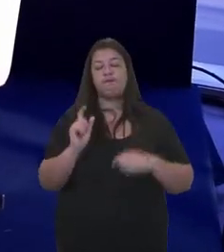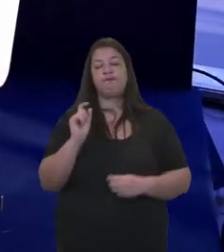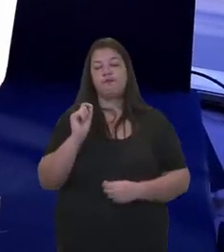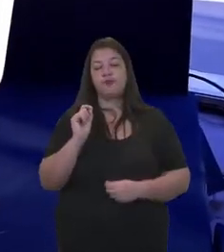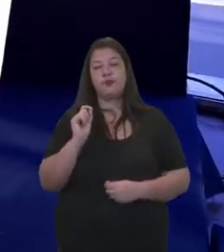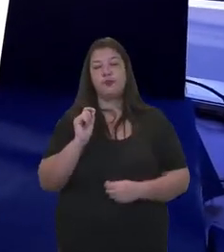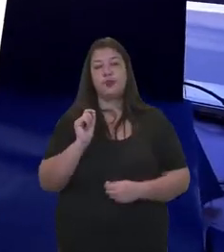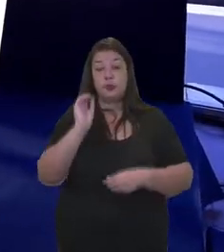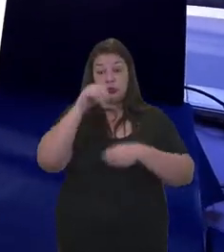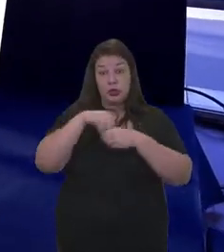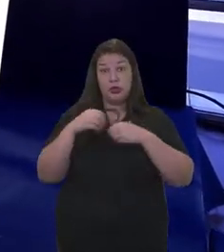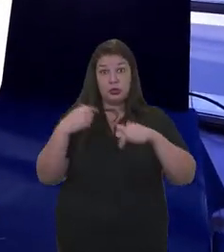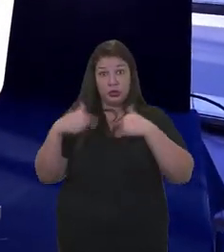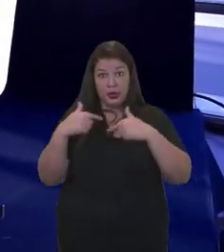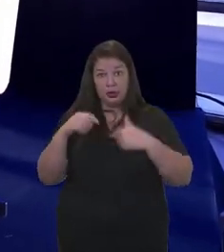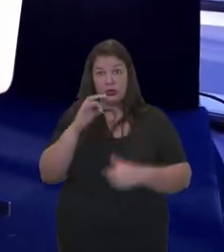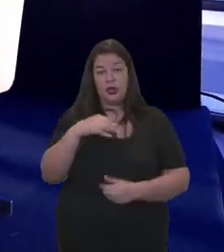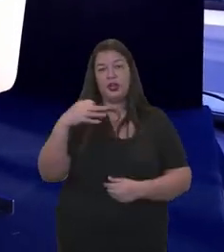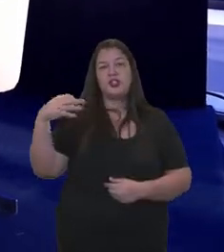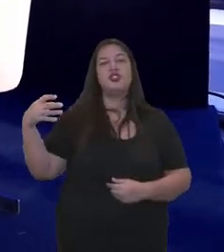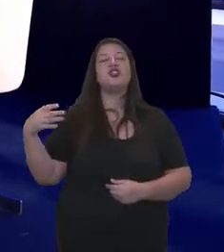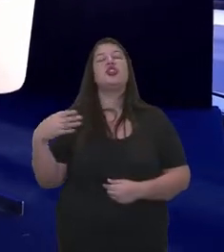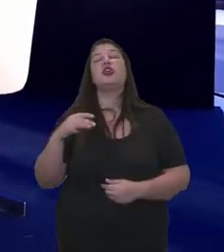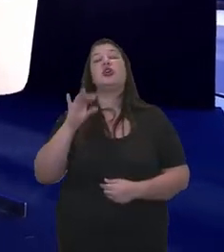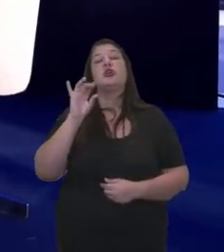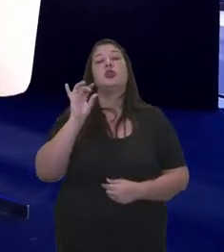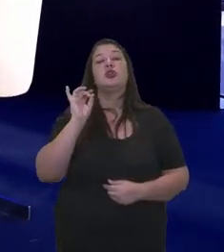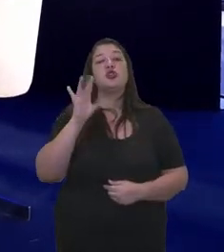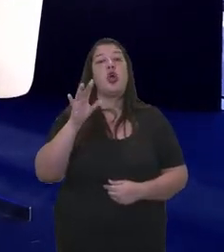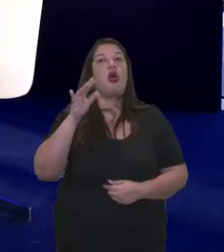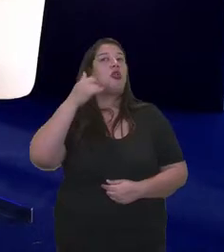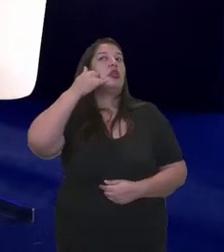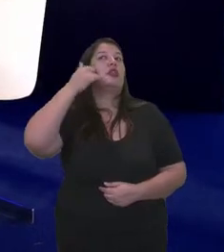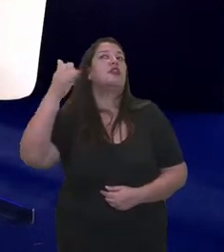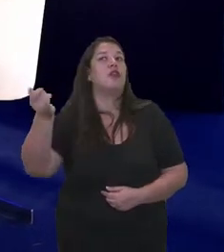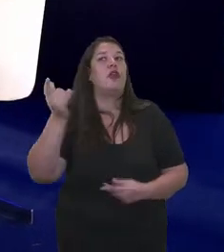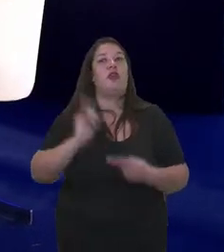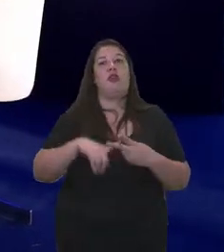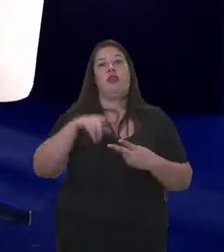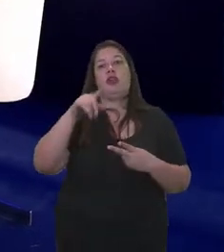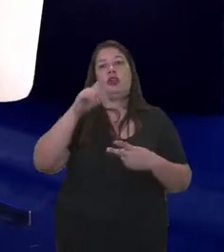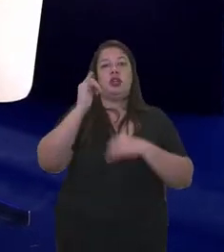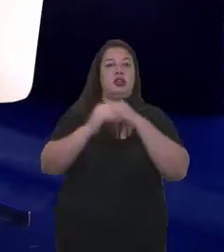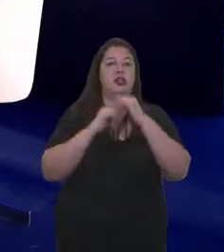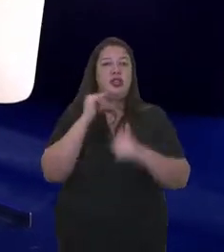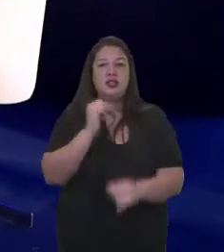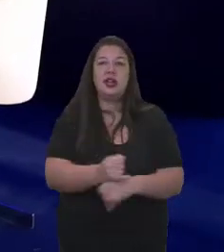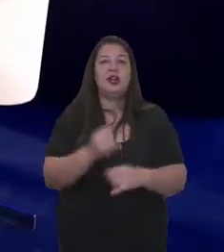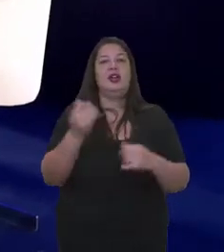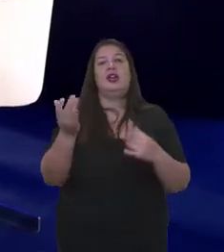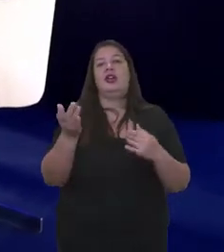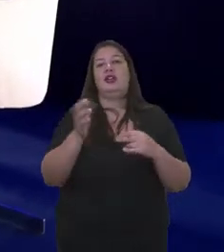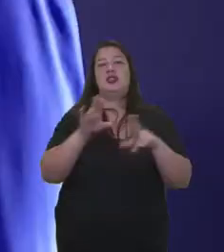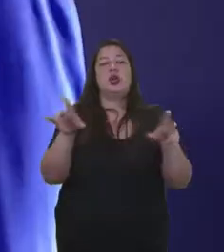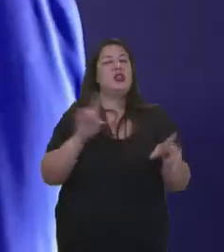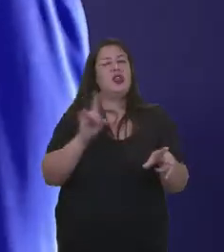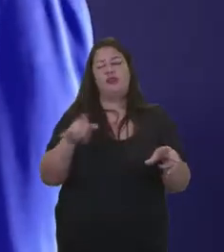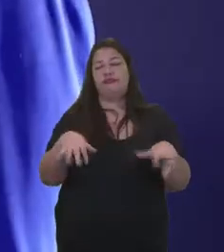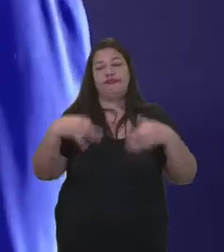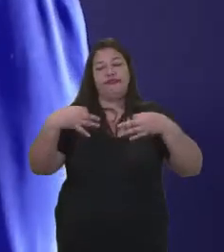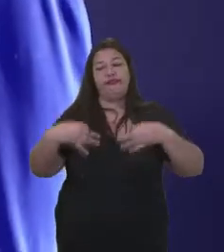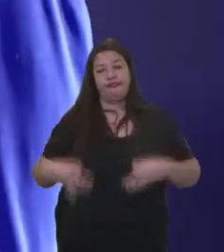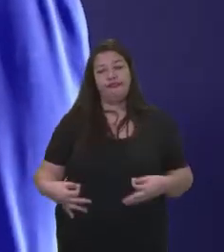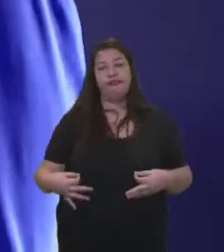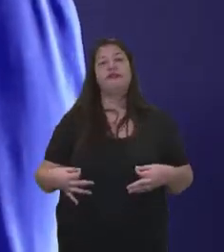that when you're working within team, you're not taking only telephony, data, and 5G. You're